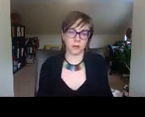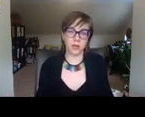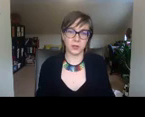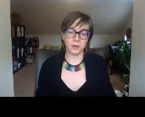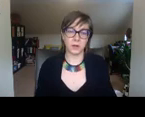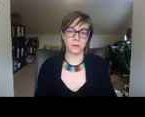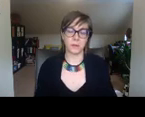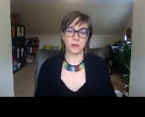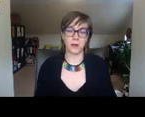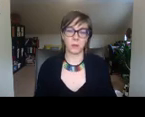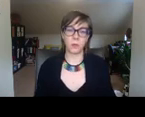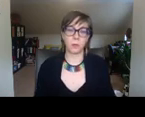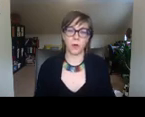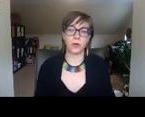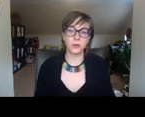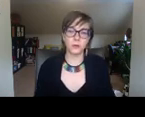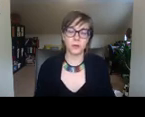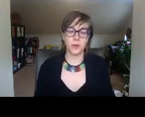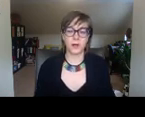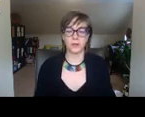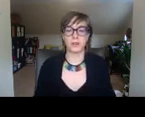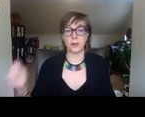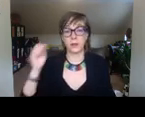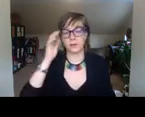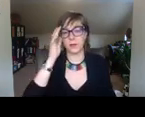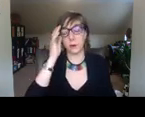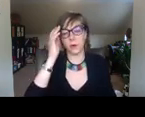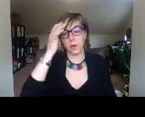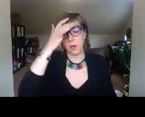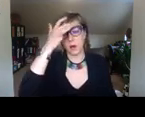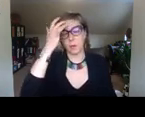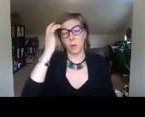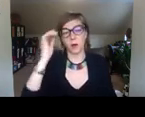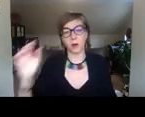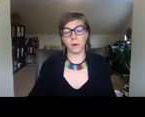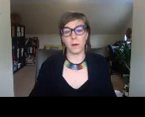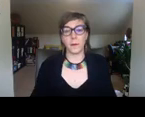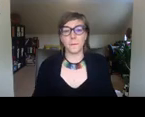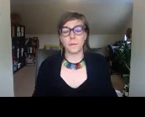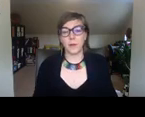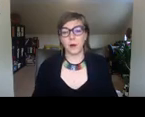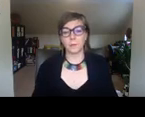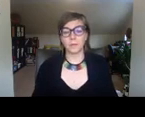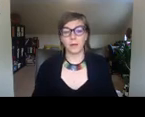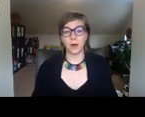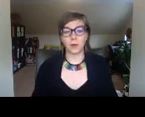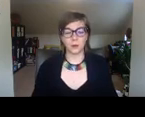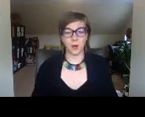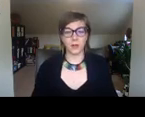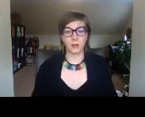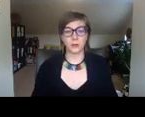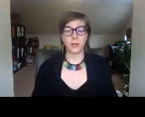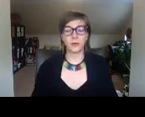our generation, depending on what we are used to. I saw this hilarious video where a